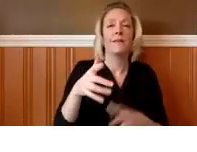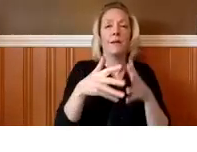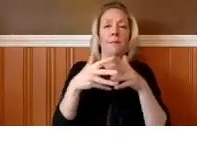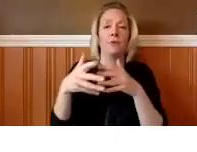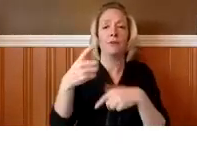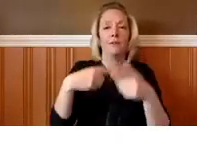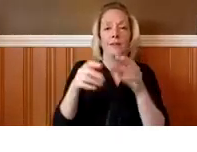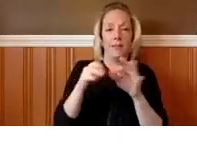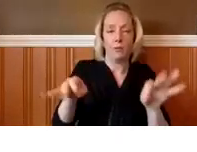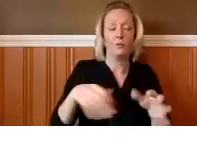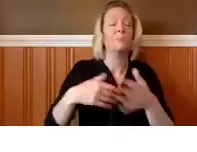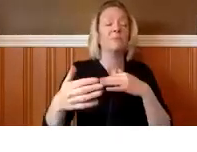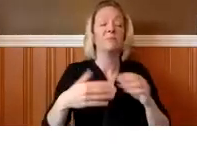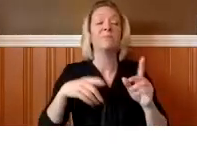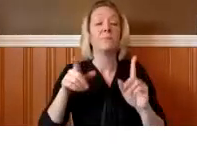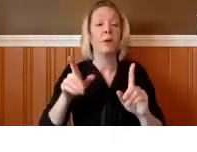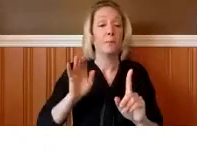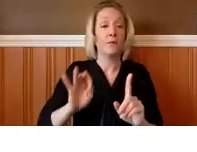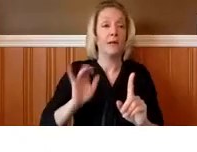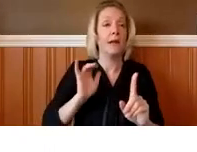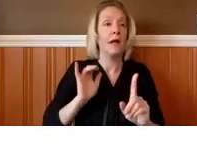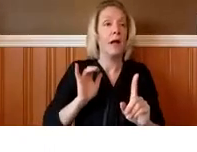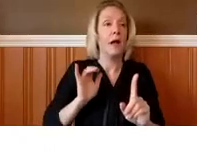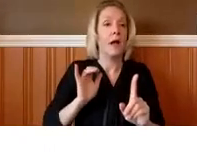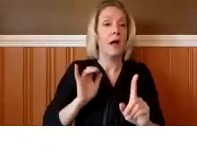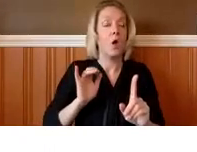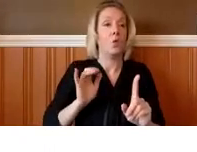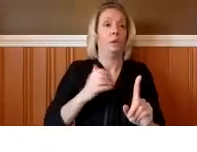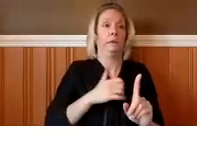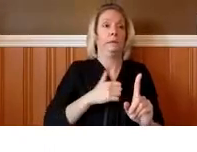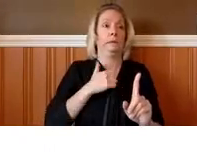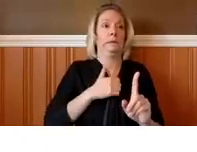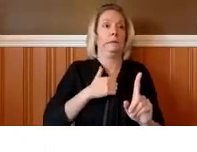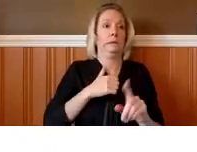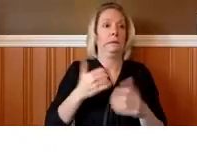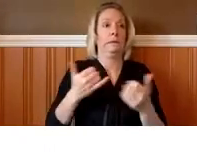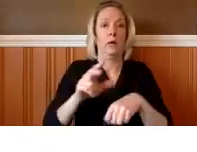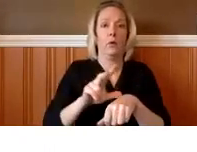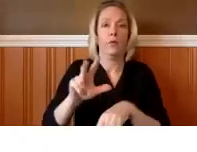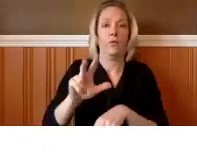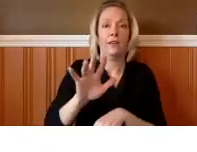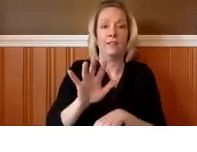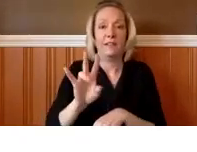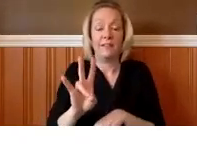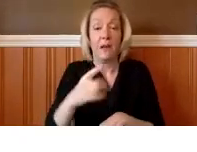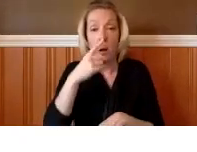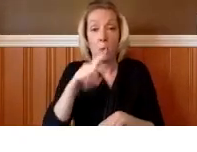Perfect. So I can see that I am super long-winded, and it is 3:57. I am happy to keep going, but I understand if people need